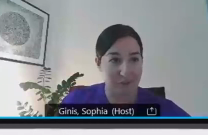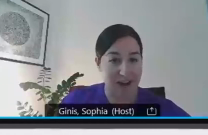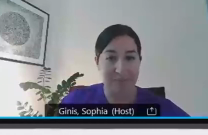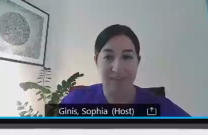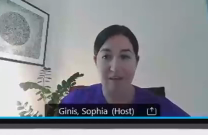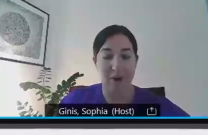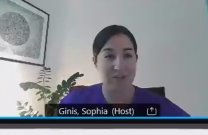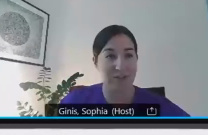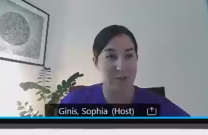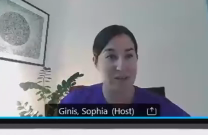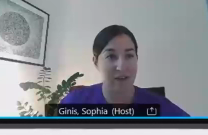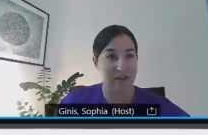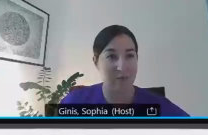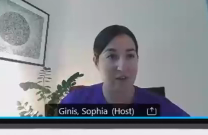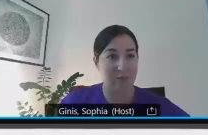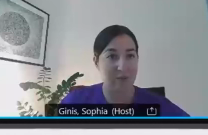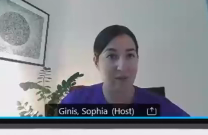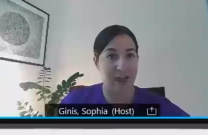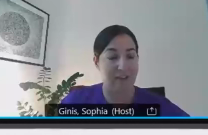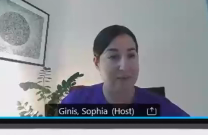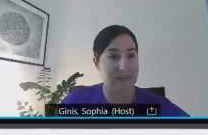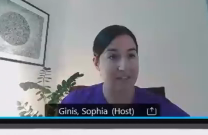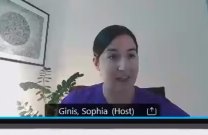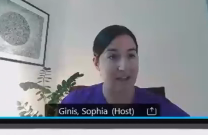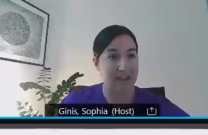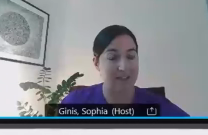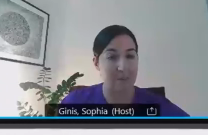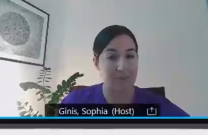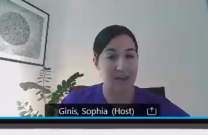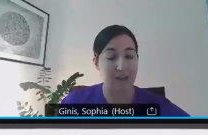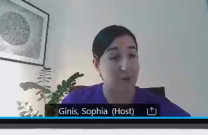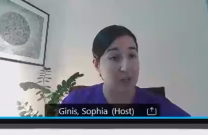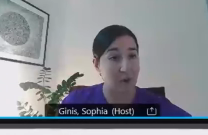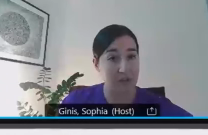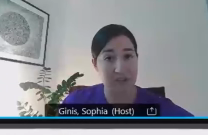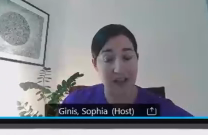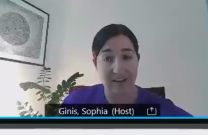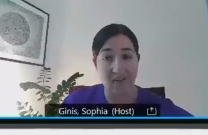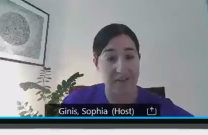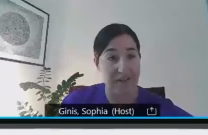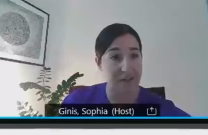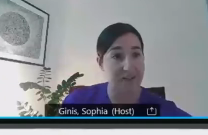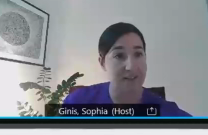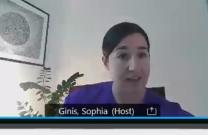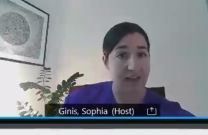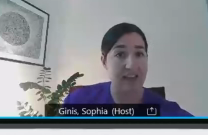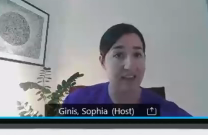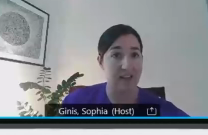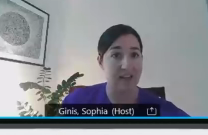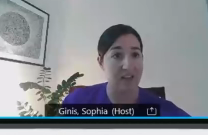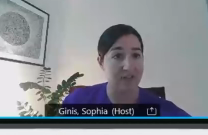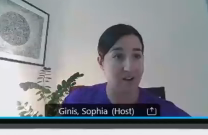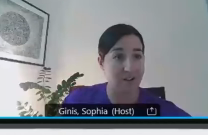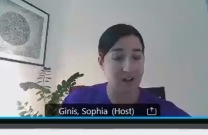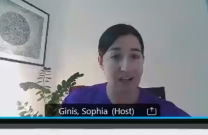If you subscribe to the project newsletter, we will have updates on some kind of community-focused design conversations